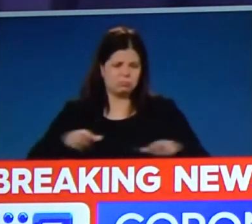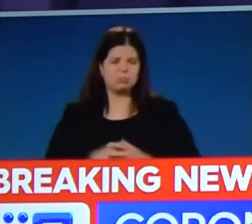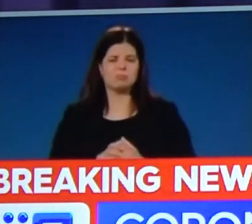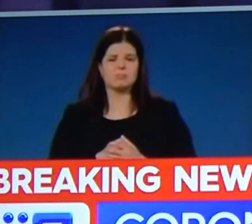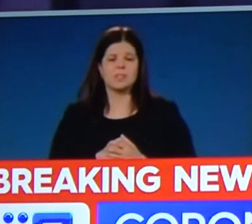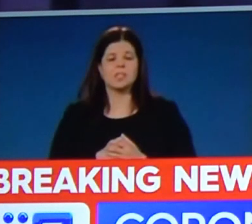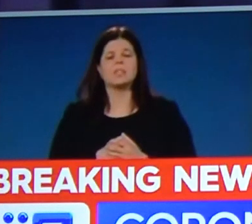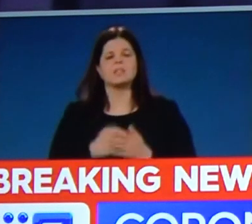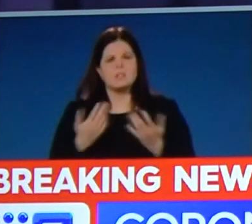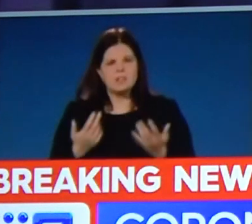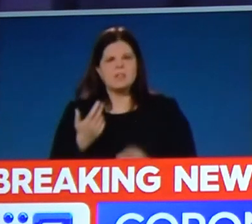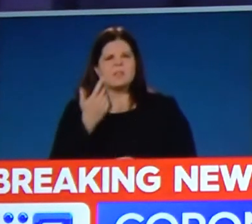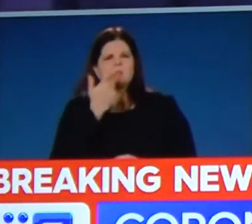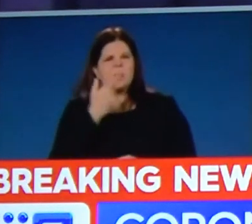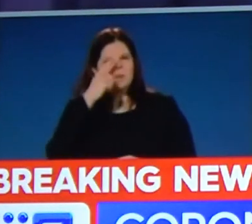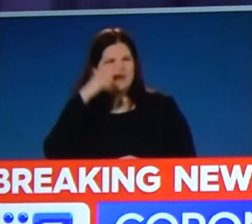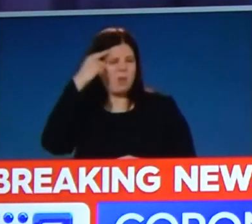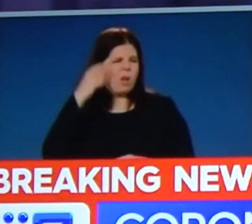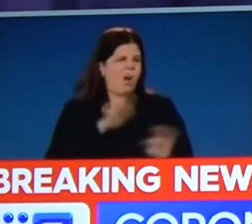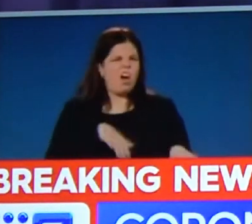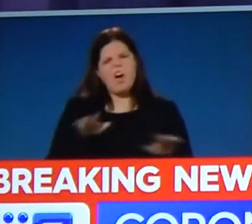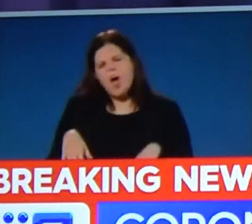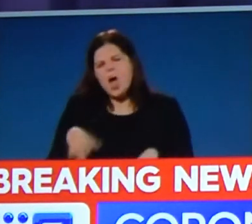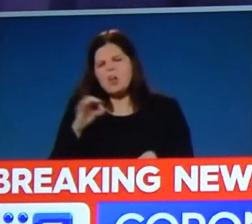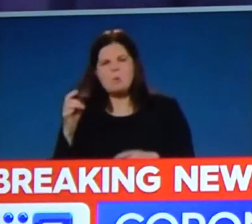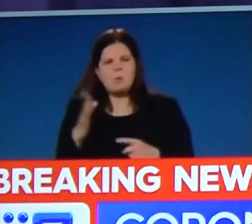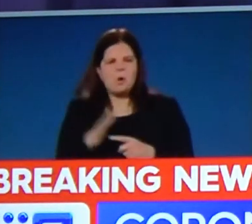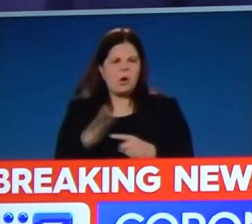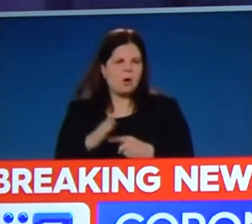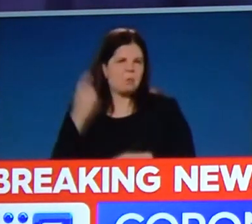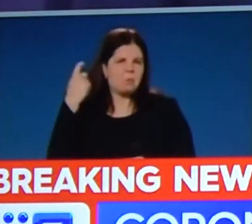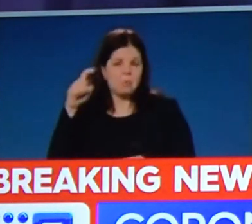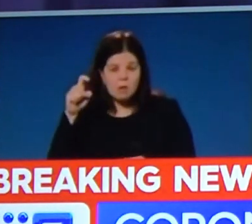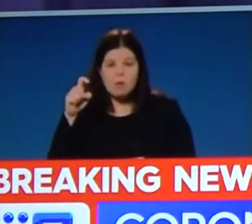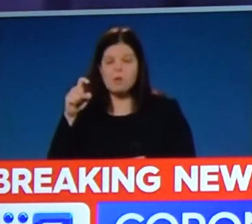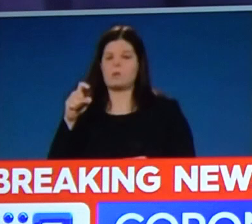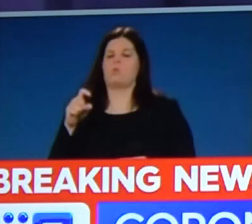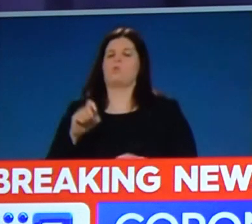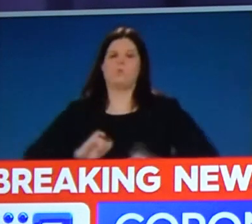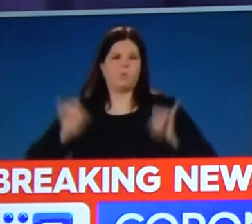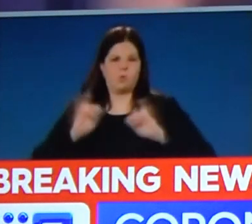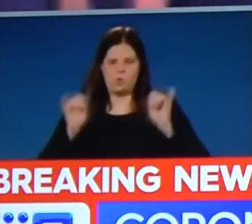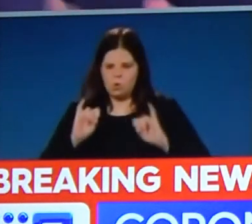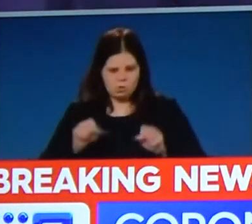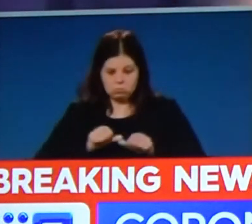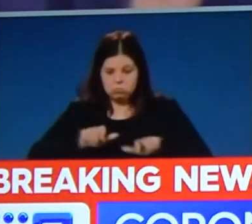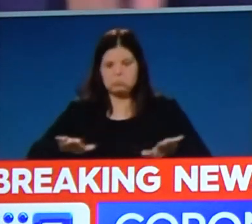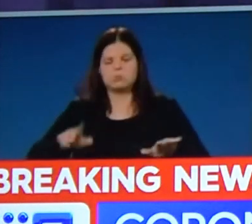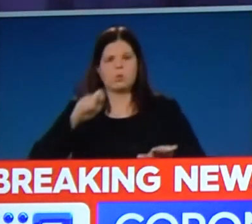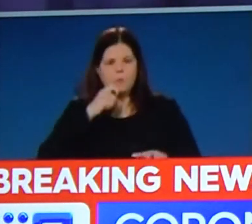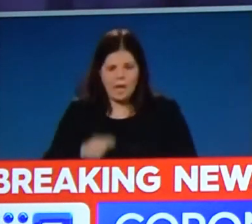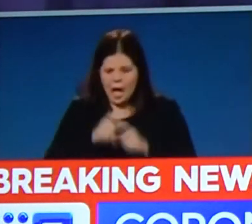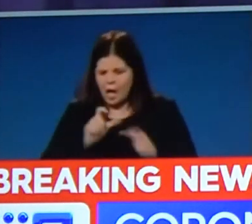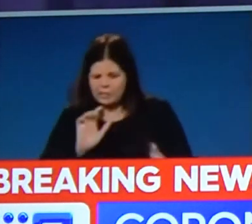people don't take this seriously and we get big community outbreaks, they will be very hard to control. I'm not going to go into any